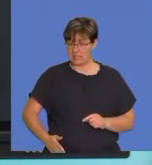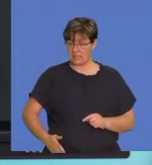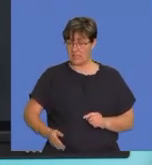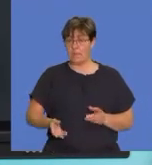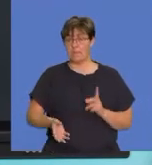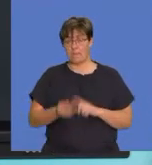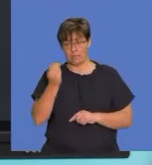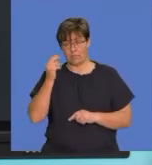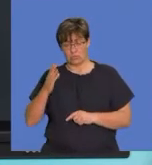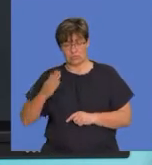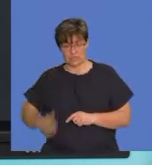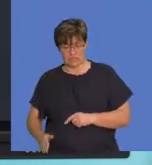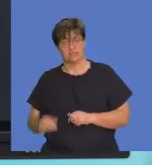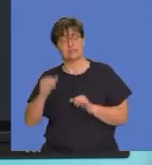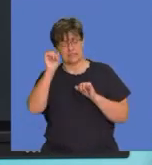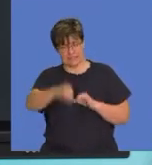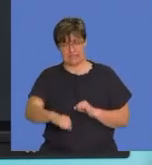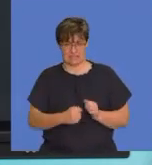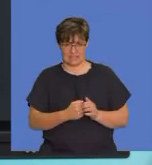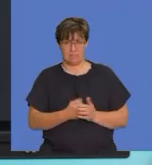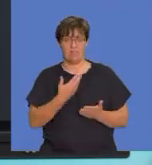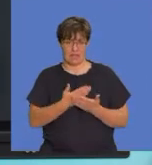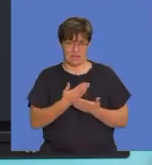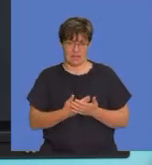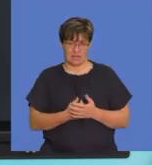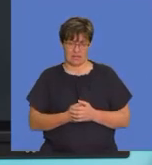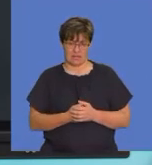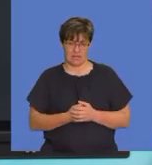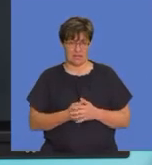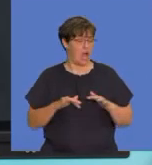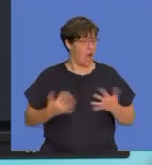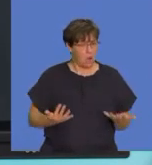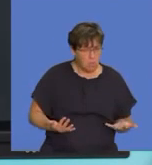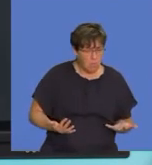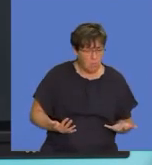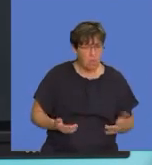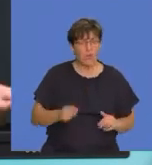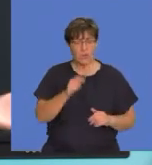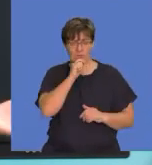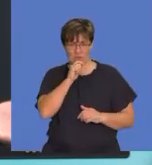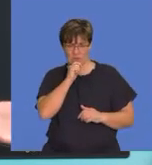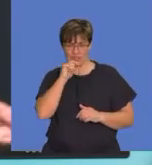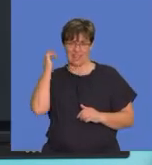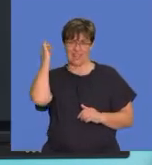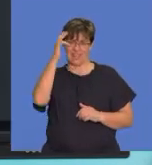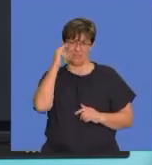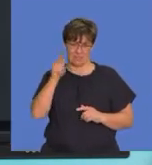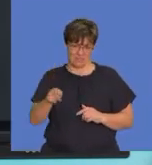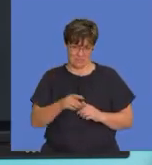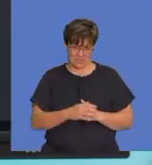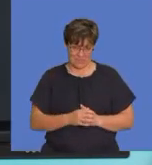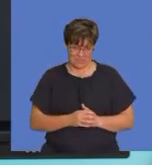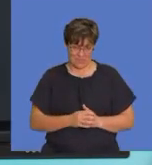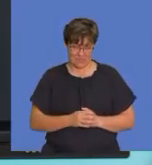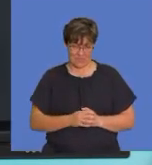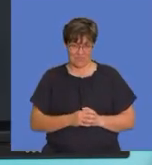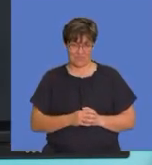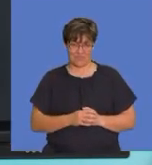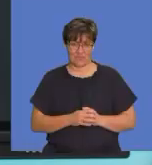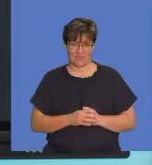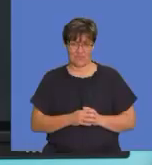find one side given two sides? The answer is definitely I can. How so? Using the theorem